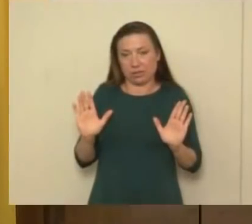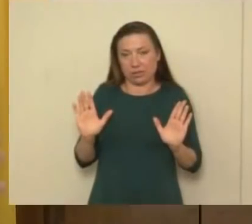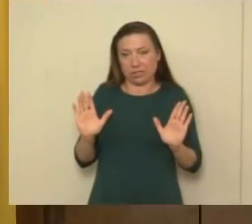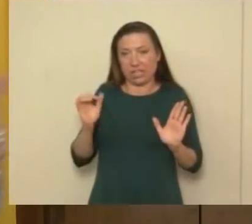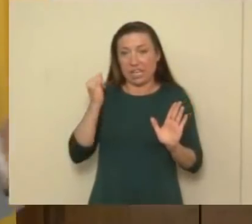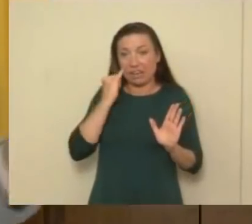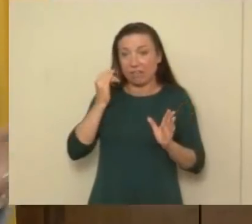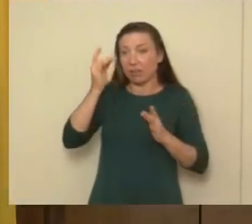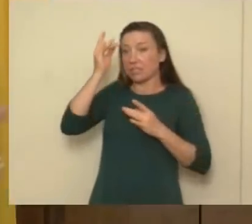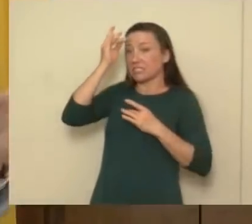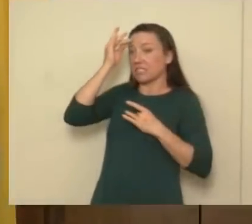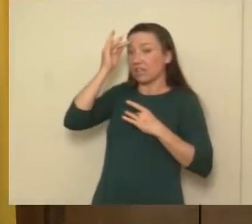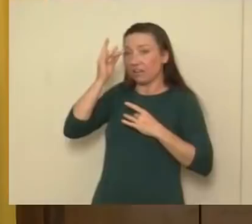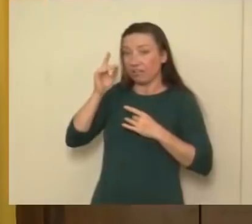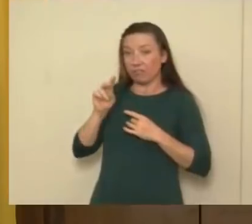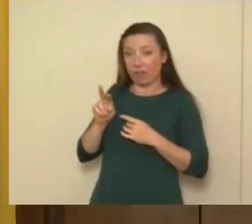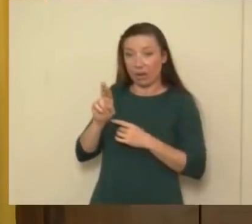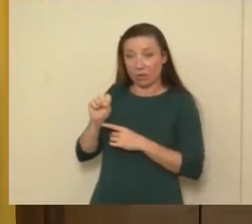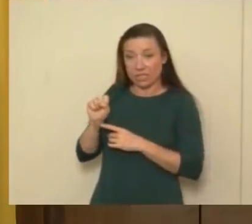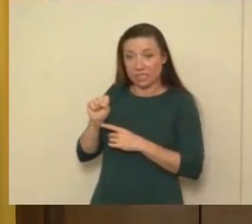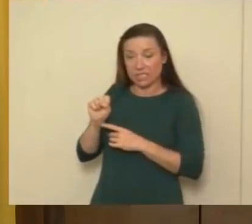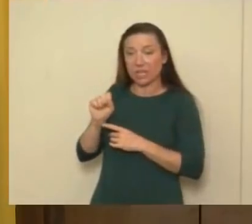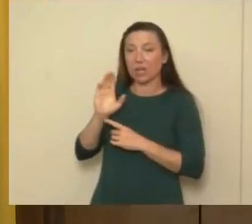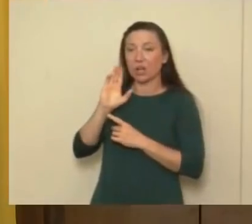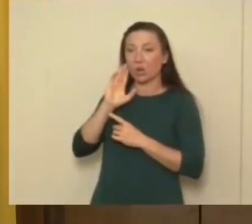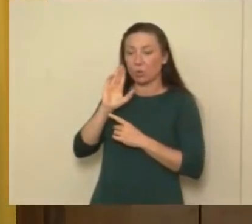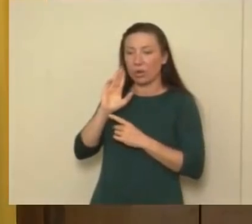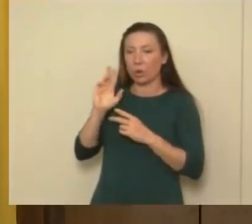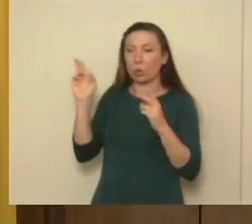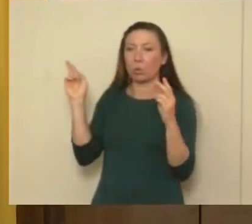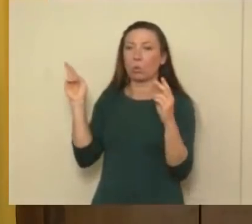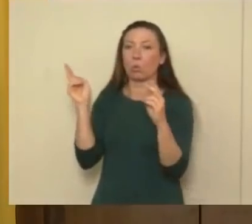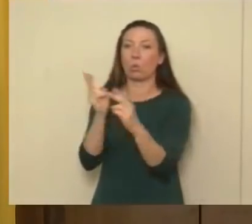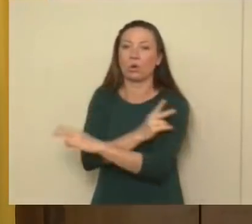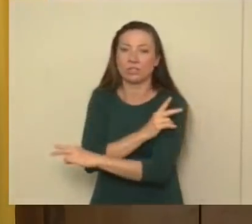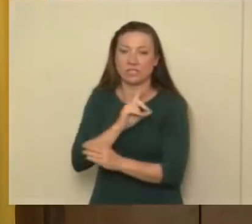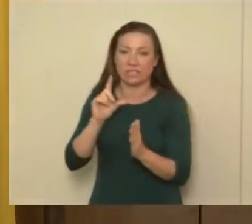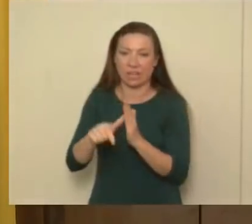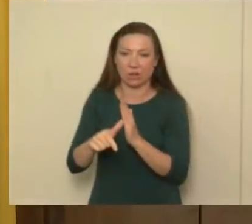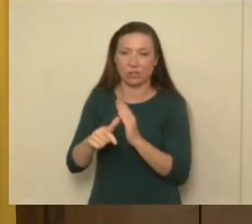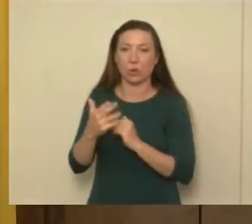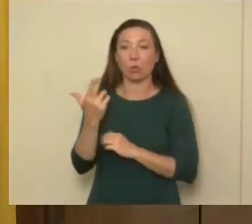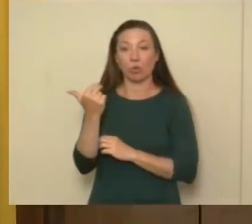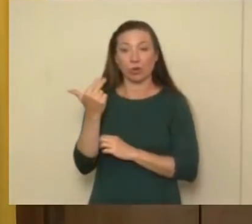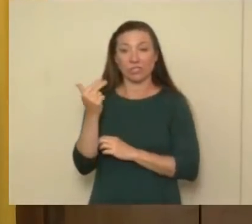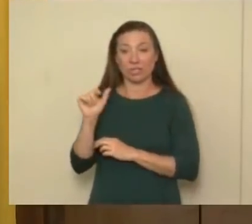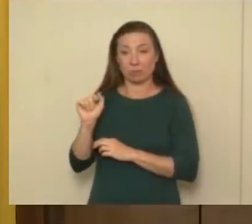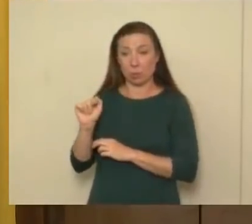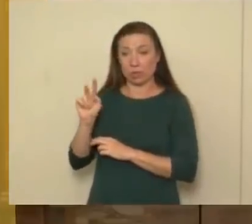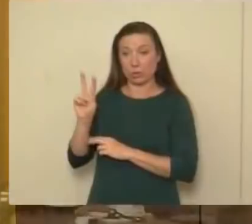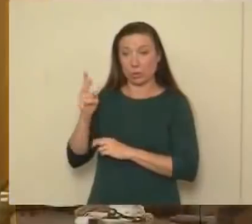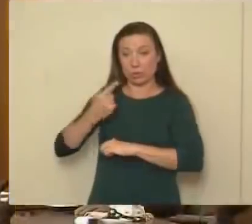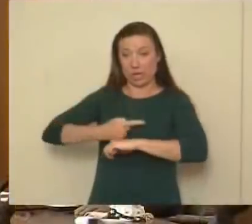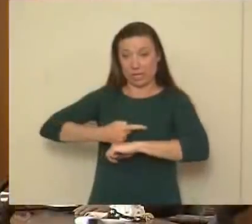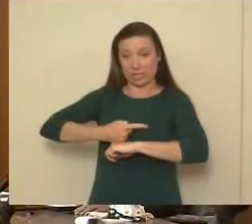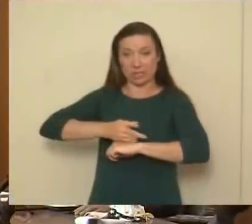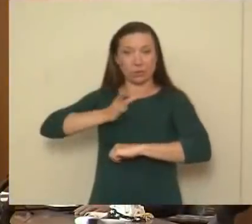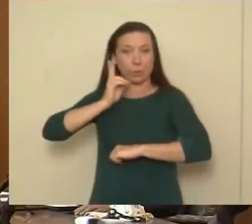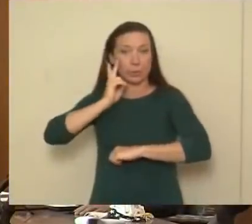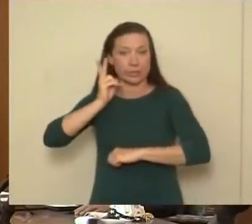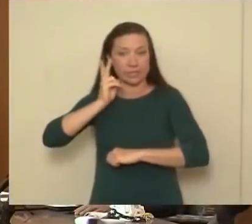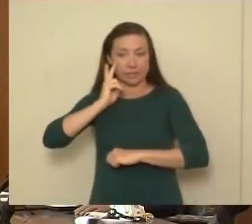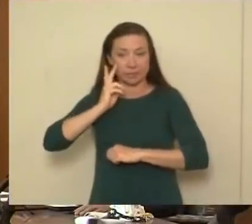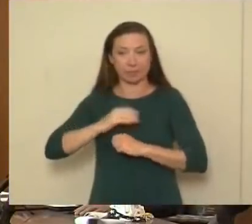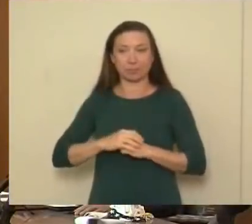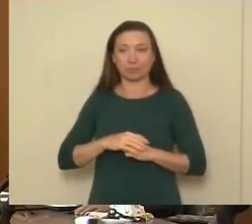later, and we're going to maybe see this play out exactly in 13.2 days. So thank you, Dr. Scrace. Next question. Thank you,